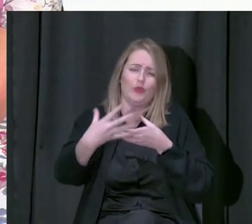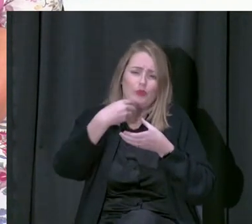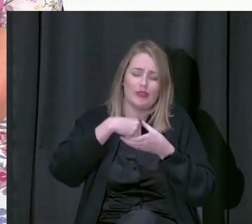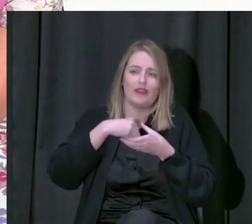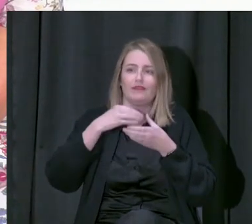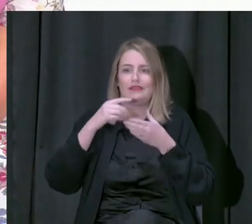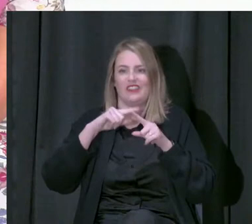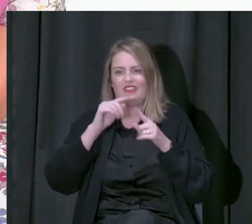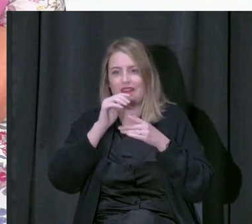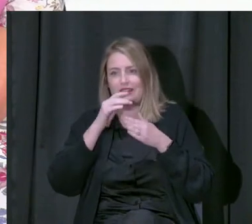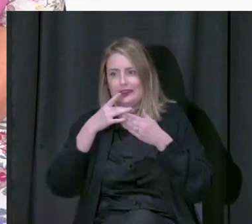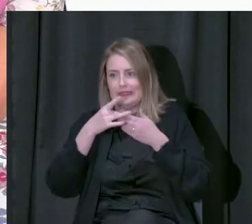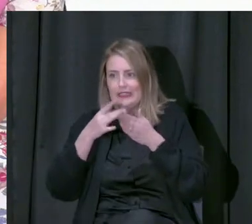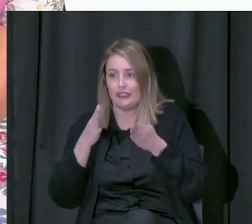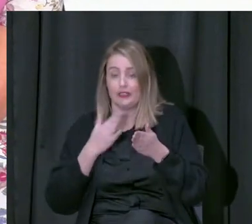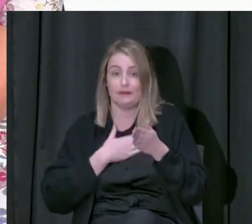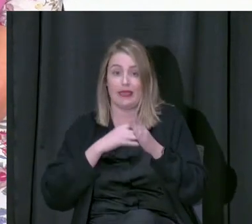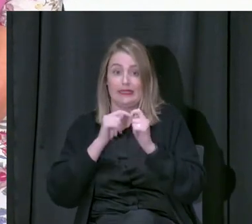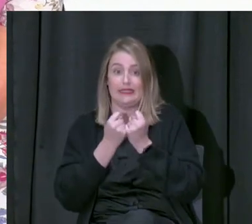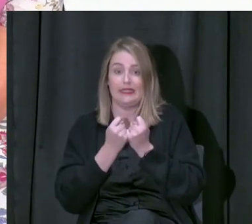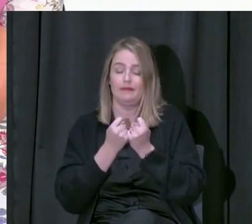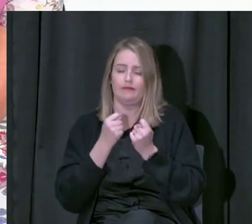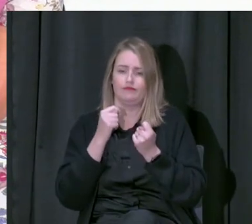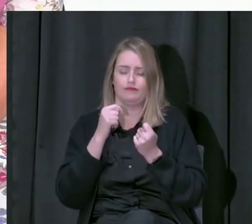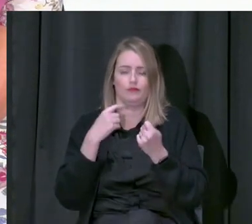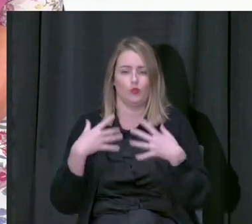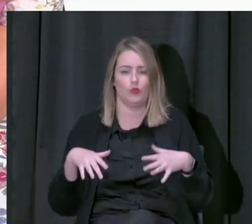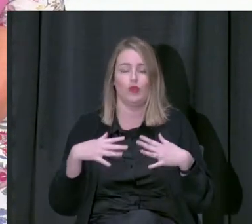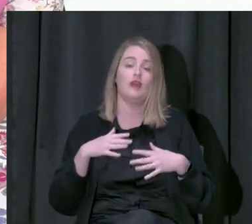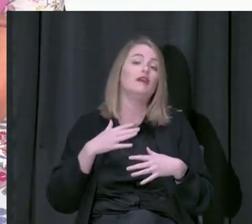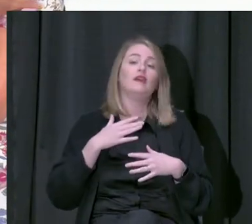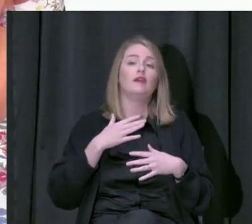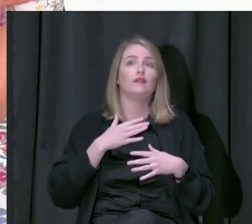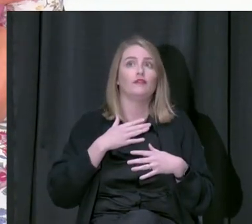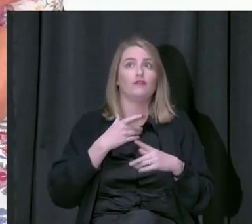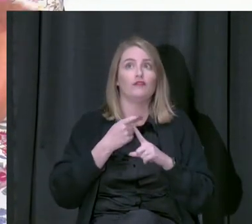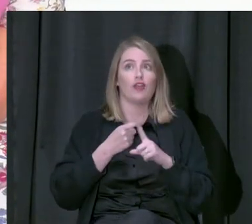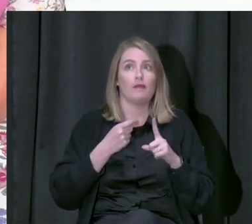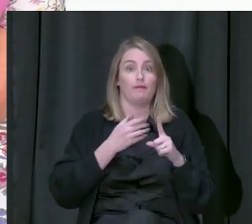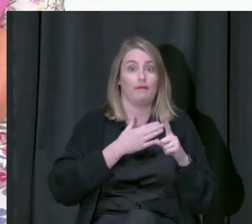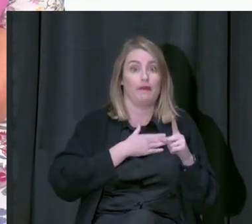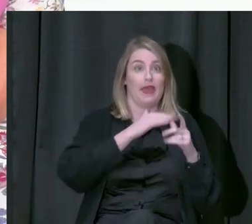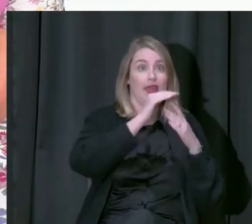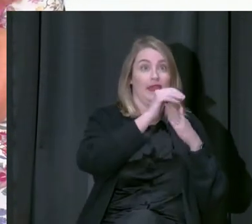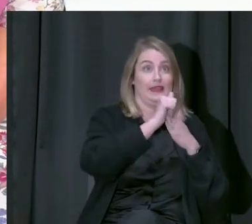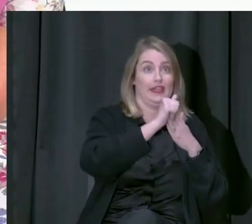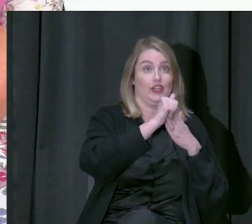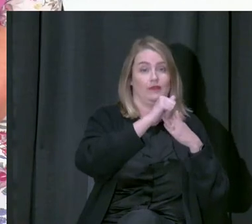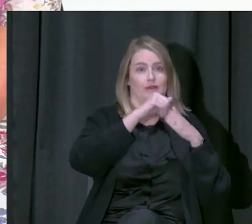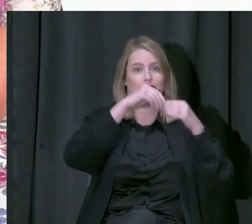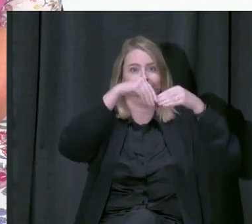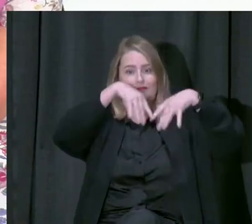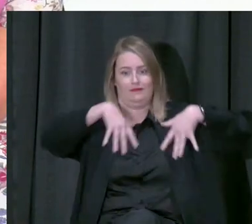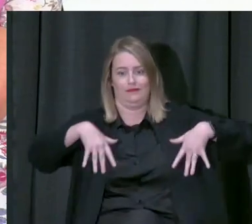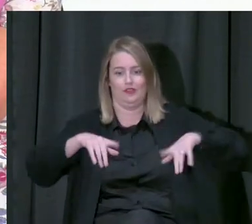team, so my team is from my leadership to all the way to the testers,